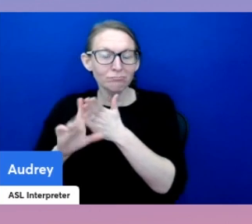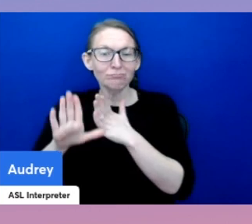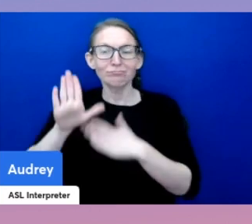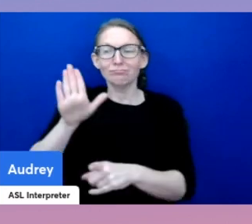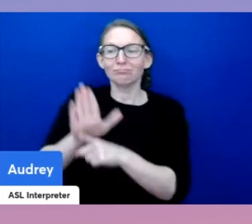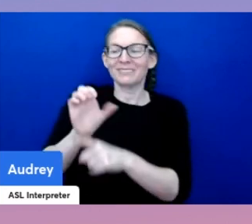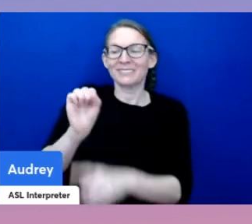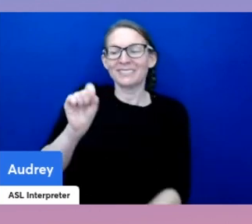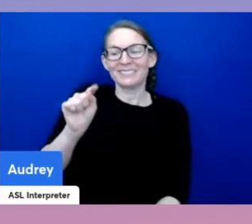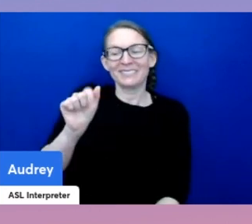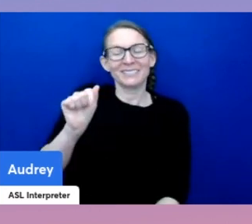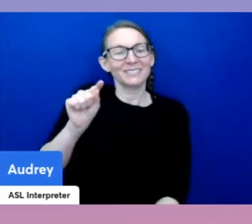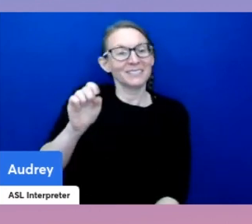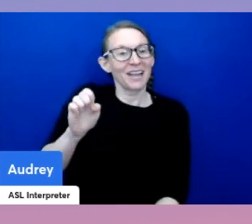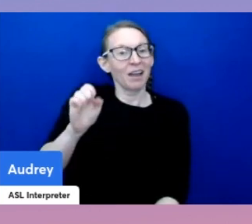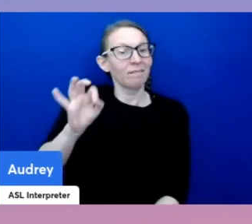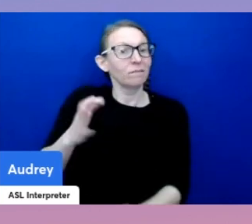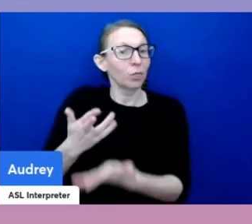check the